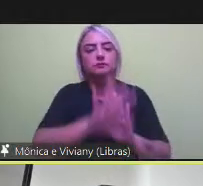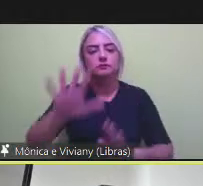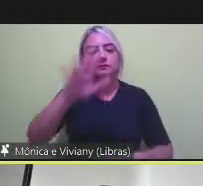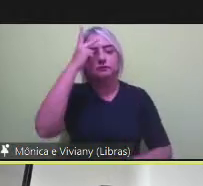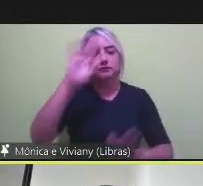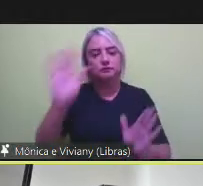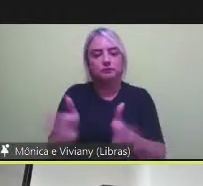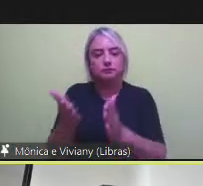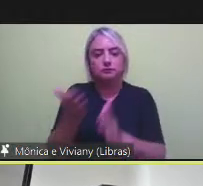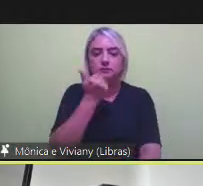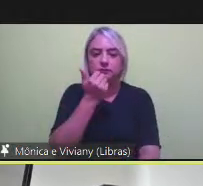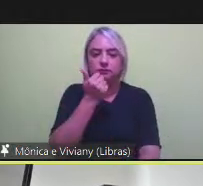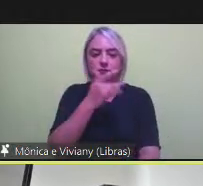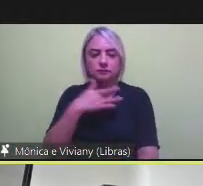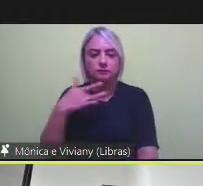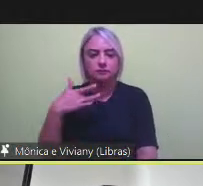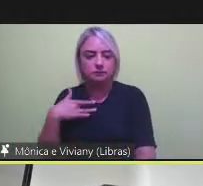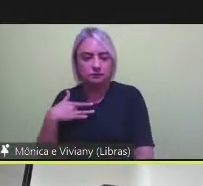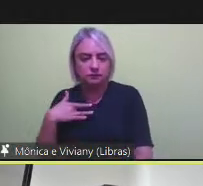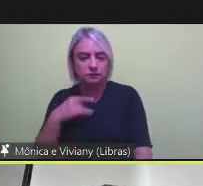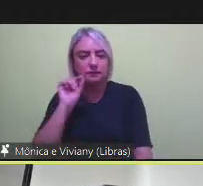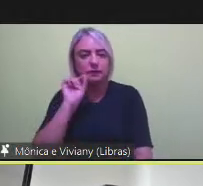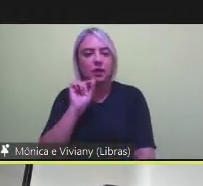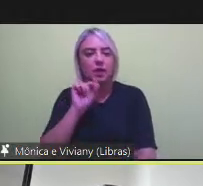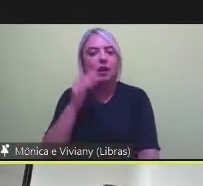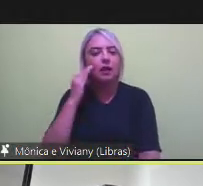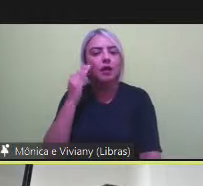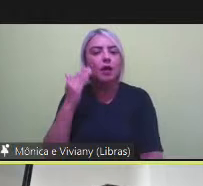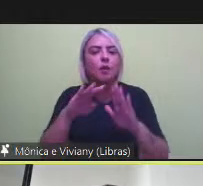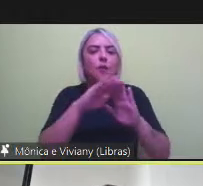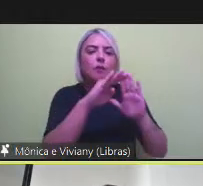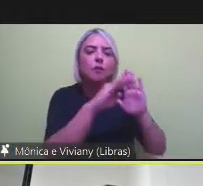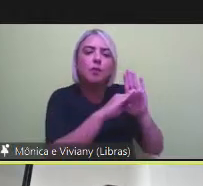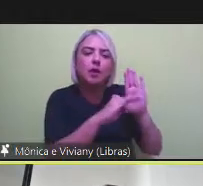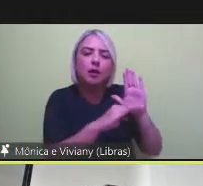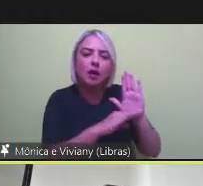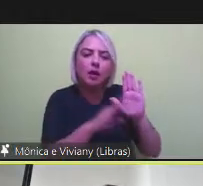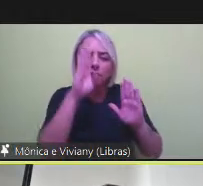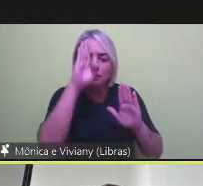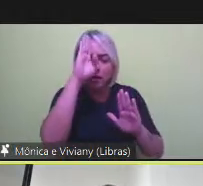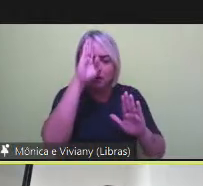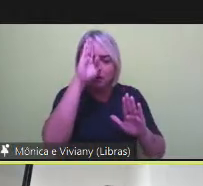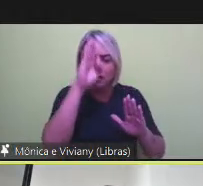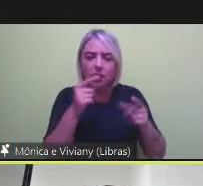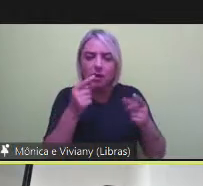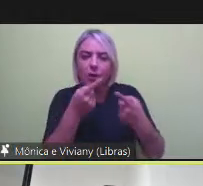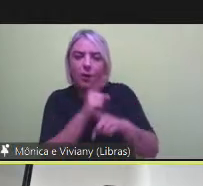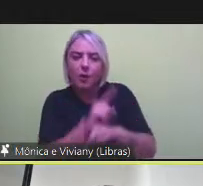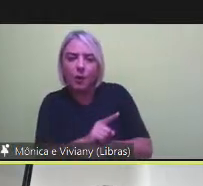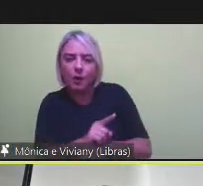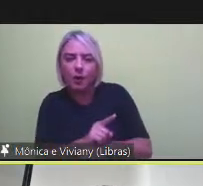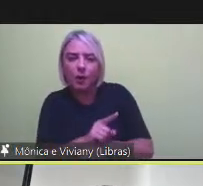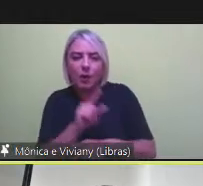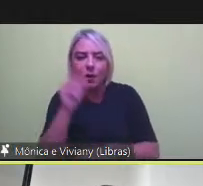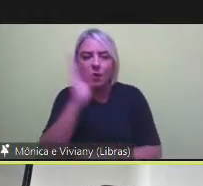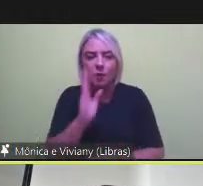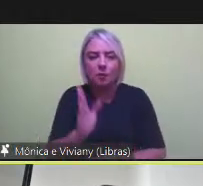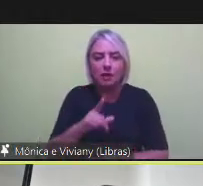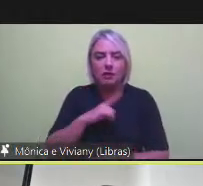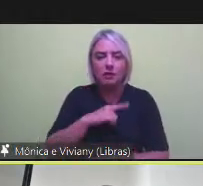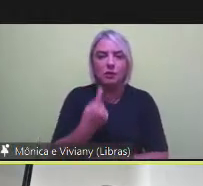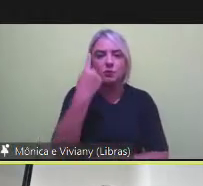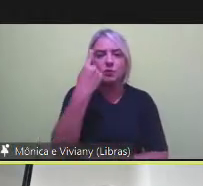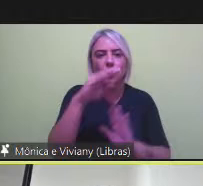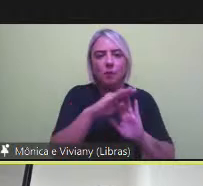a national program for the promotion of healthy nutrition, and that is different from